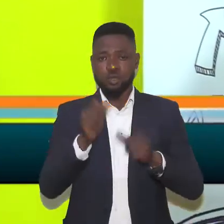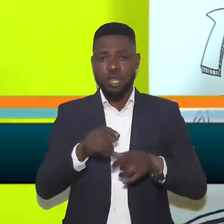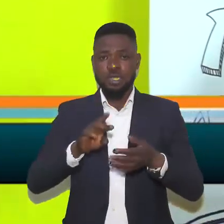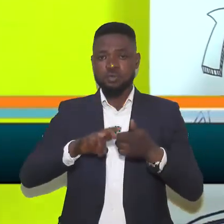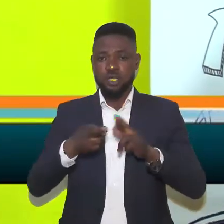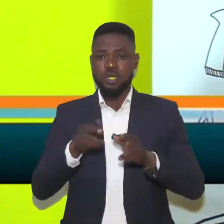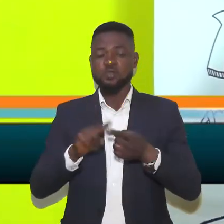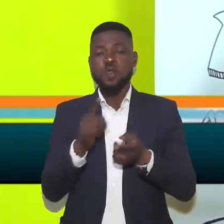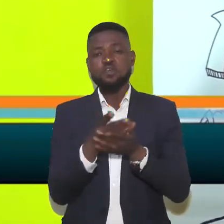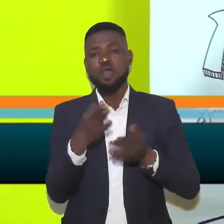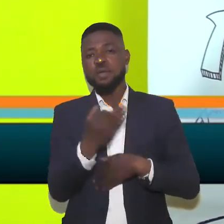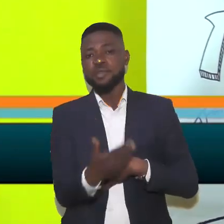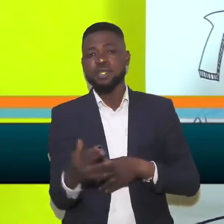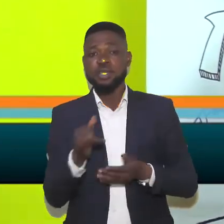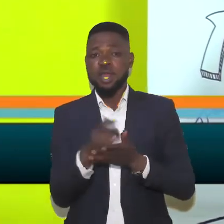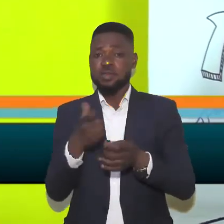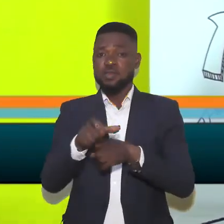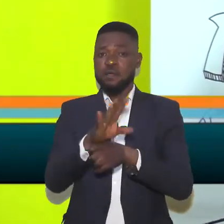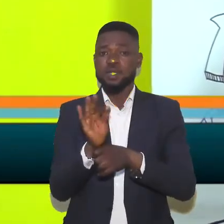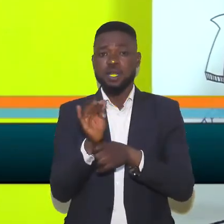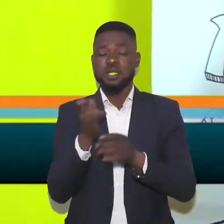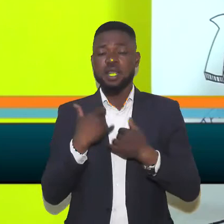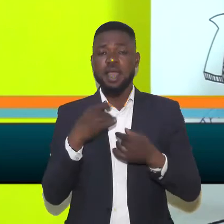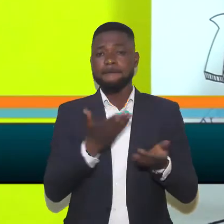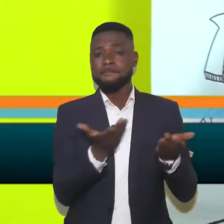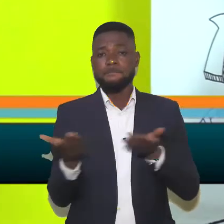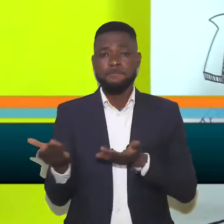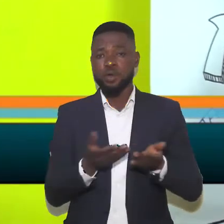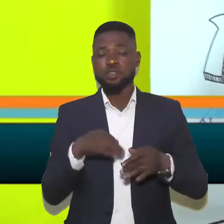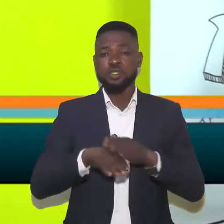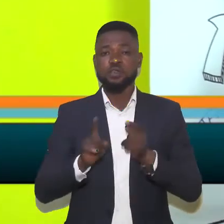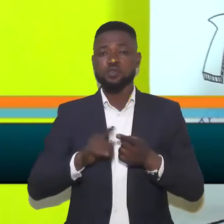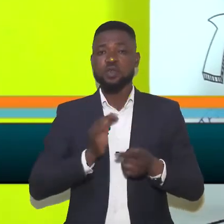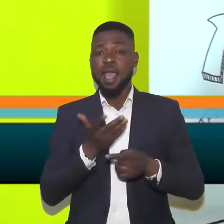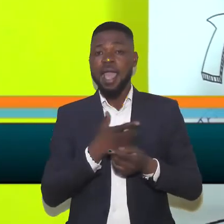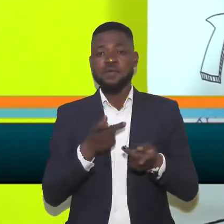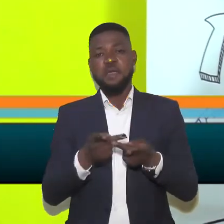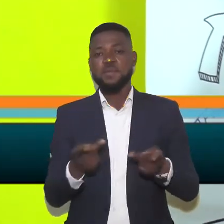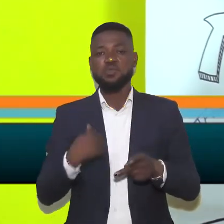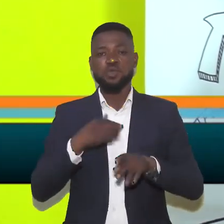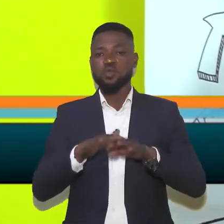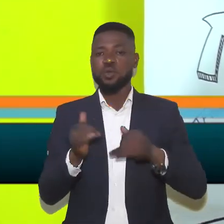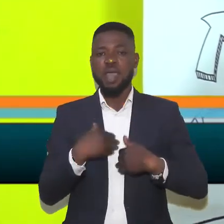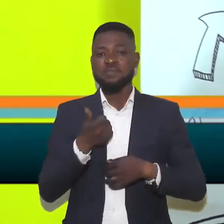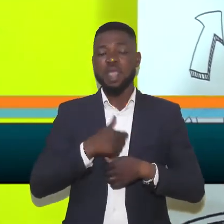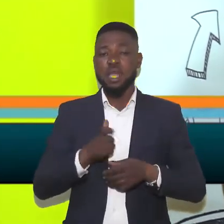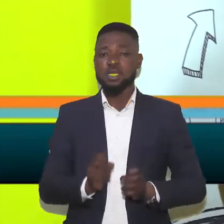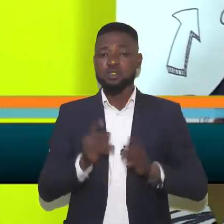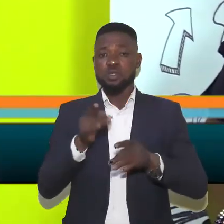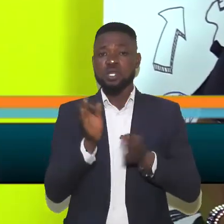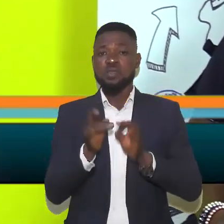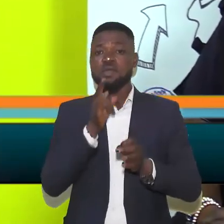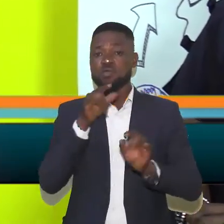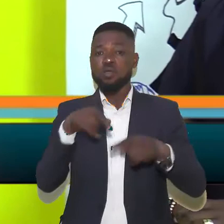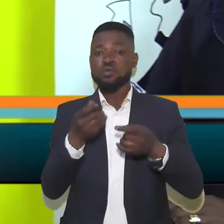can relate to some of the things that COVID-19 has brought into our space. We have no choice, it's the new normal, and